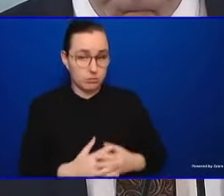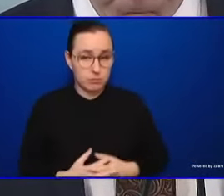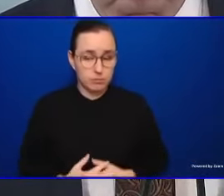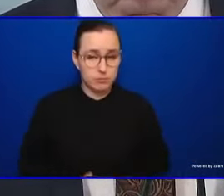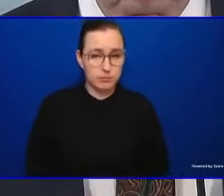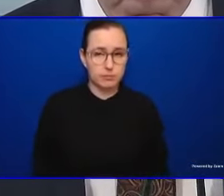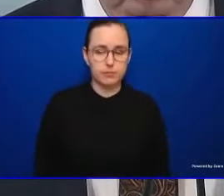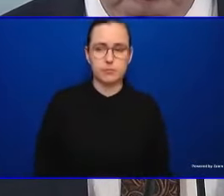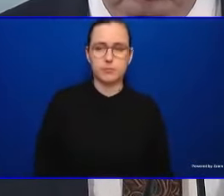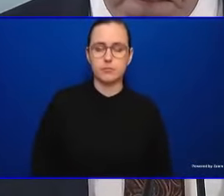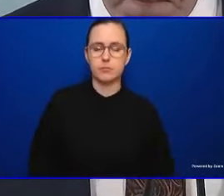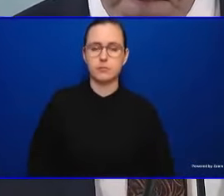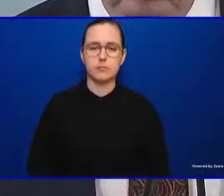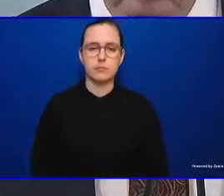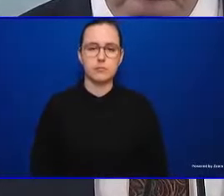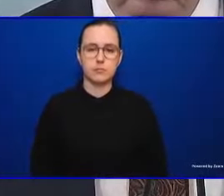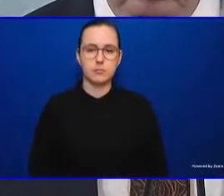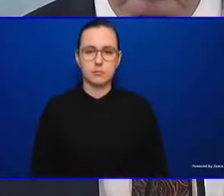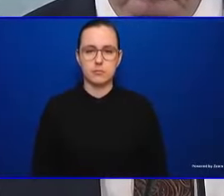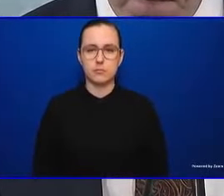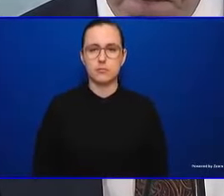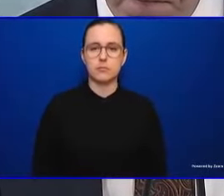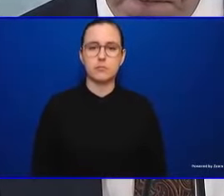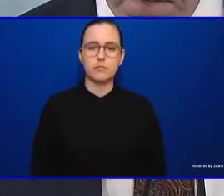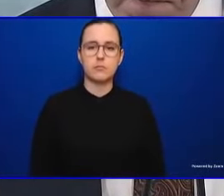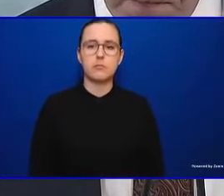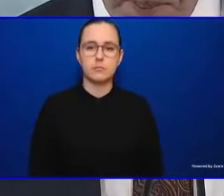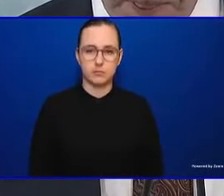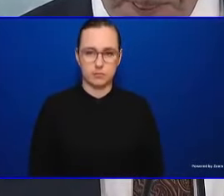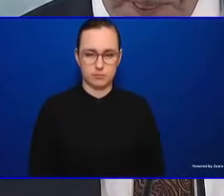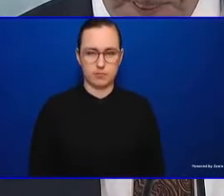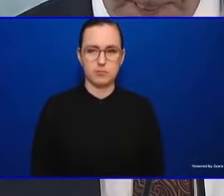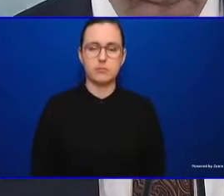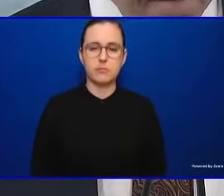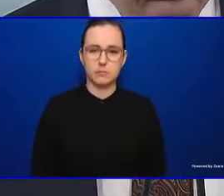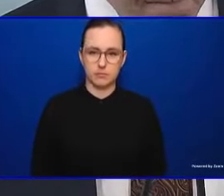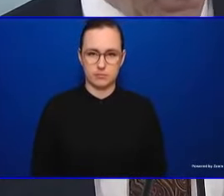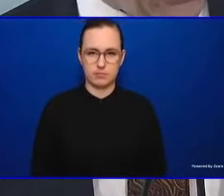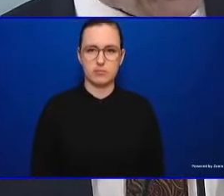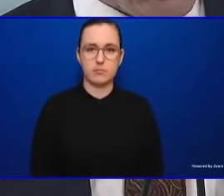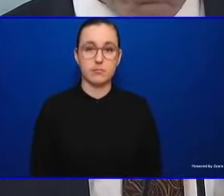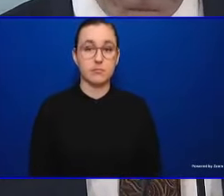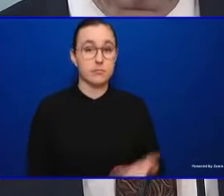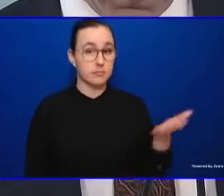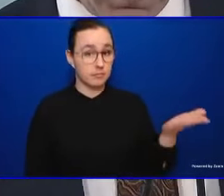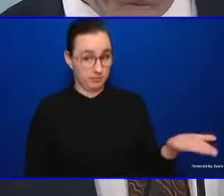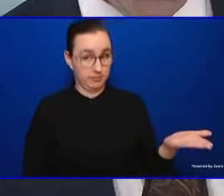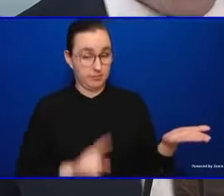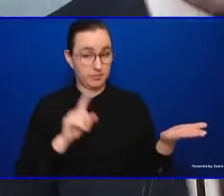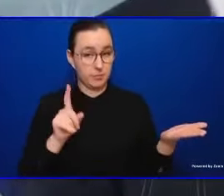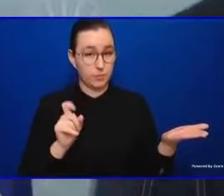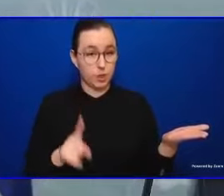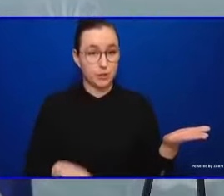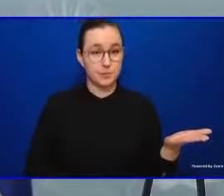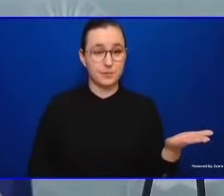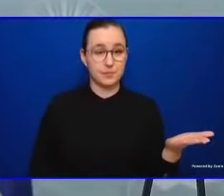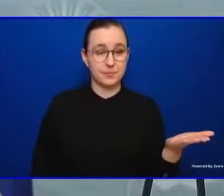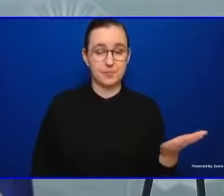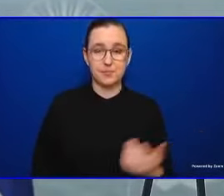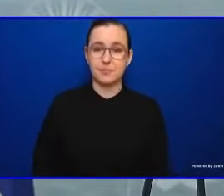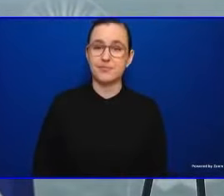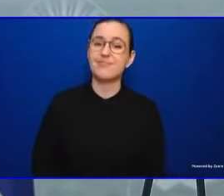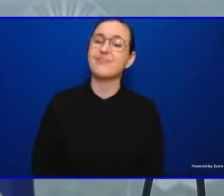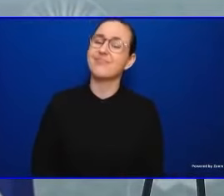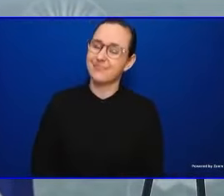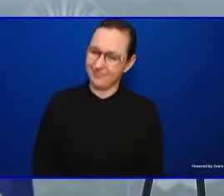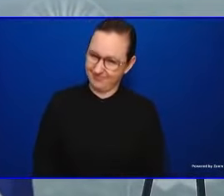1 question and 1 follow-up. Our first question today comes from Zhao Zhu, Globe and Mail. Hi, Dr. Henry.